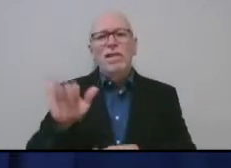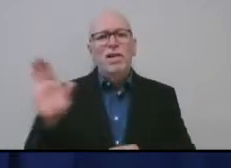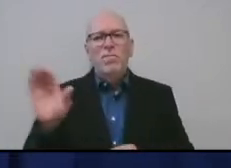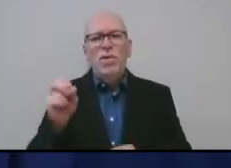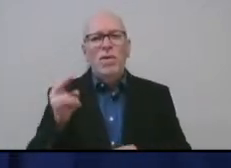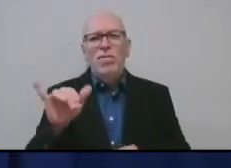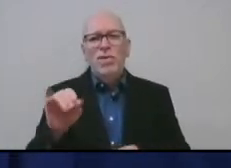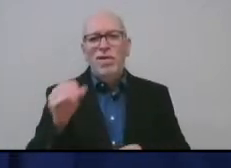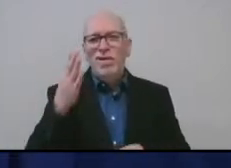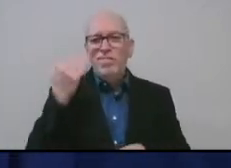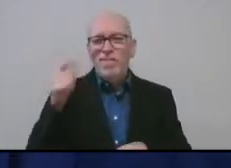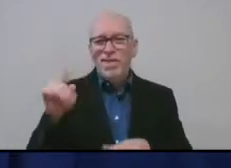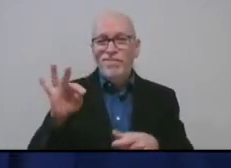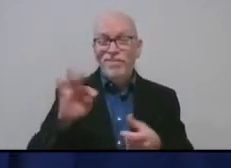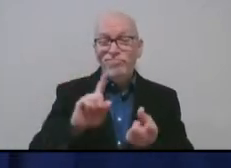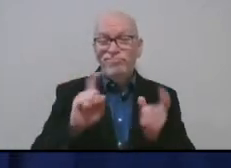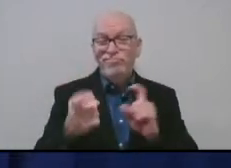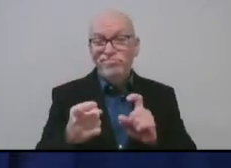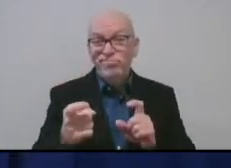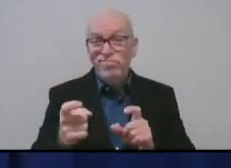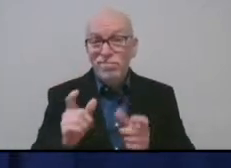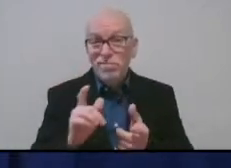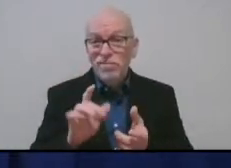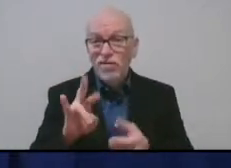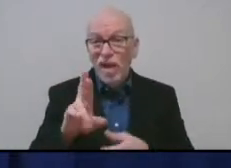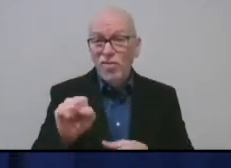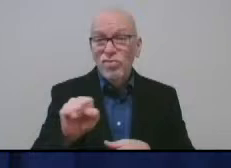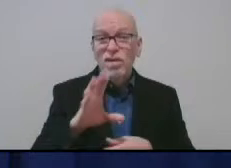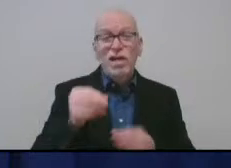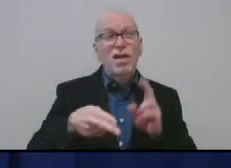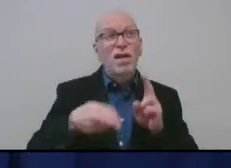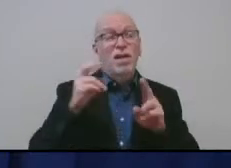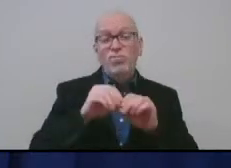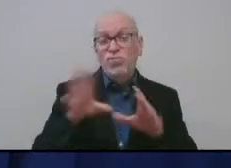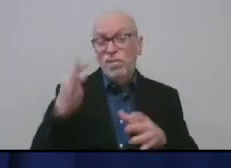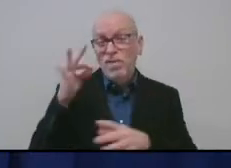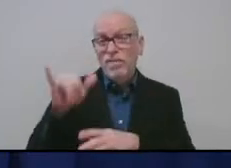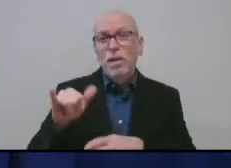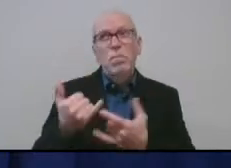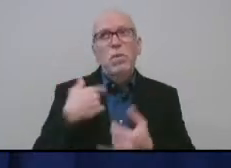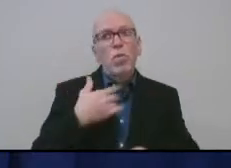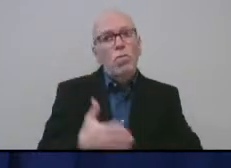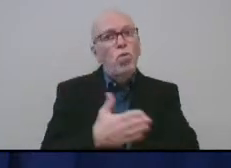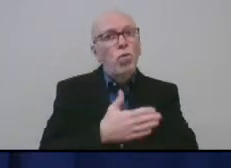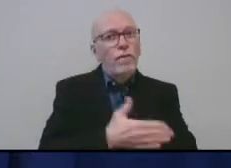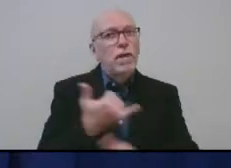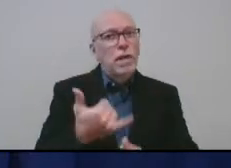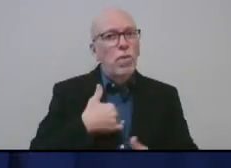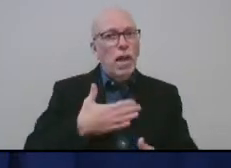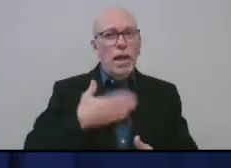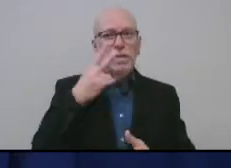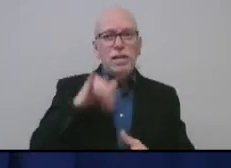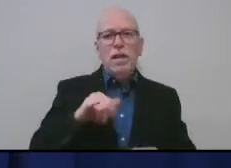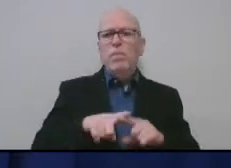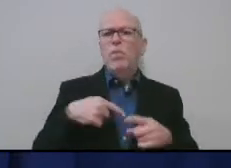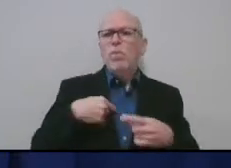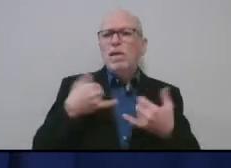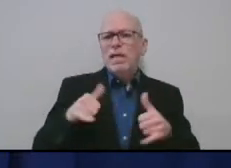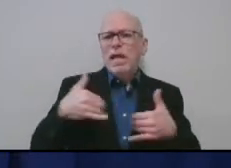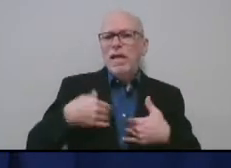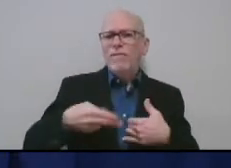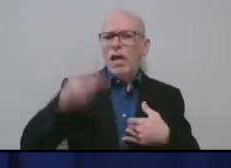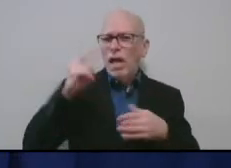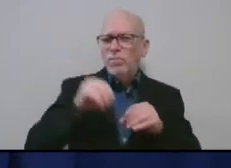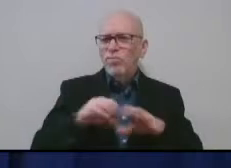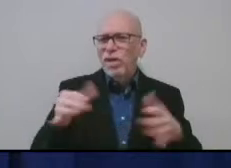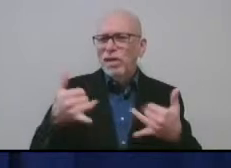this mutation and the very high spread that we have had. Now, that is improving, and we're really glad to see that, but we still do have high community spread in